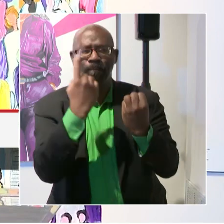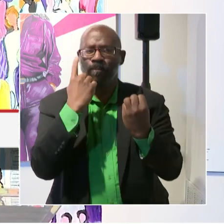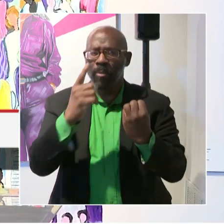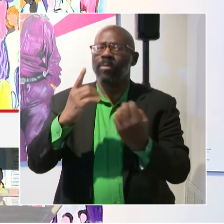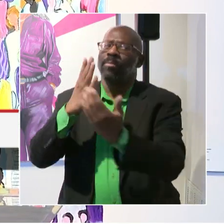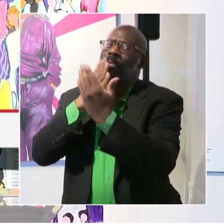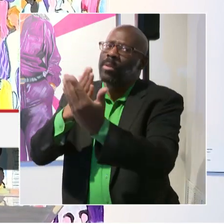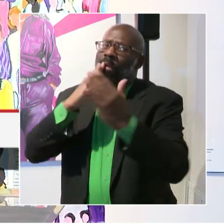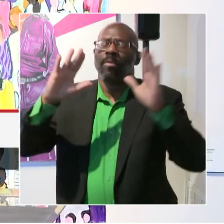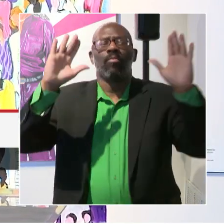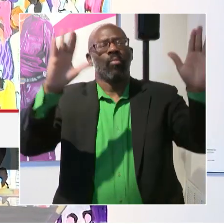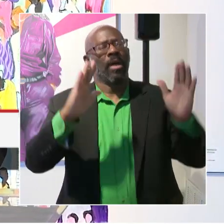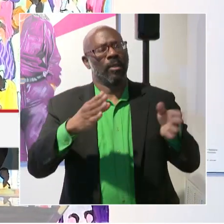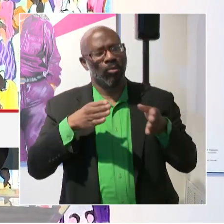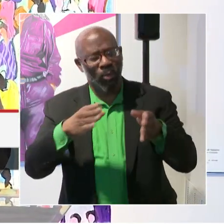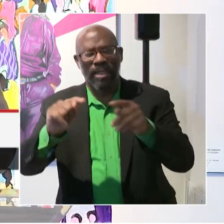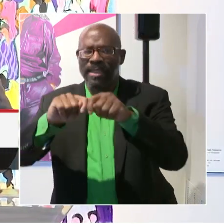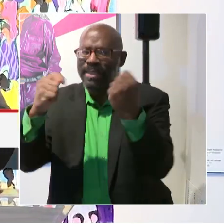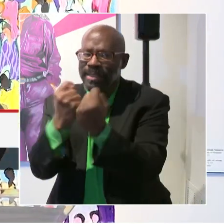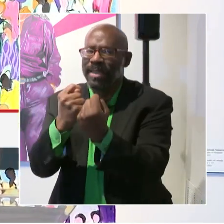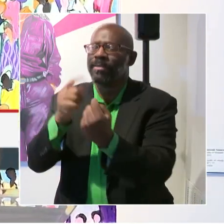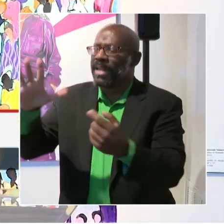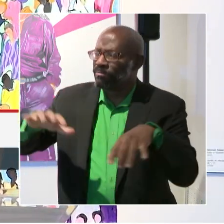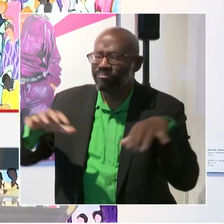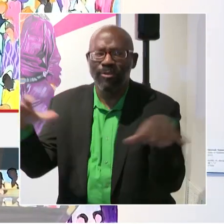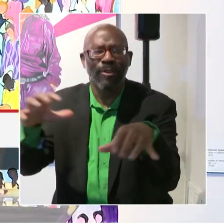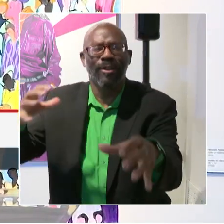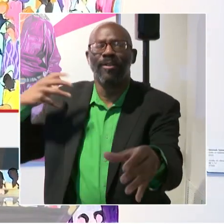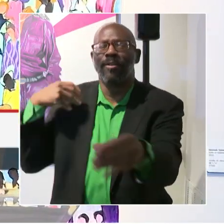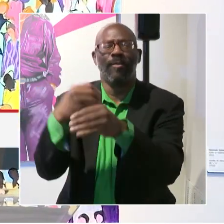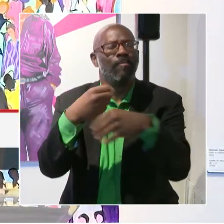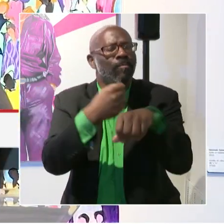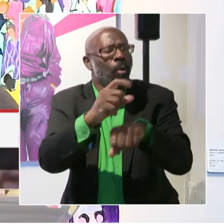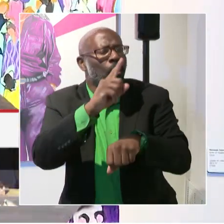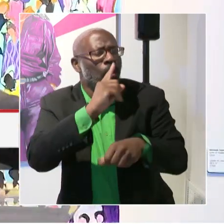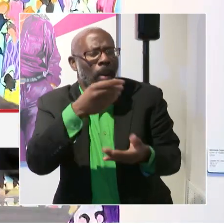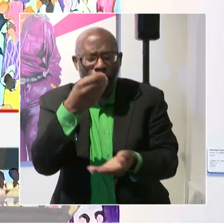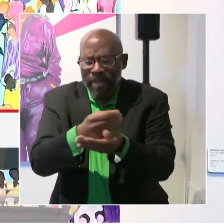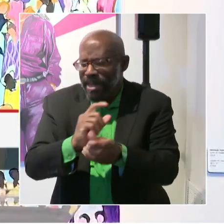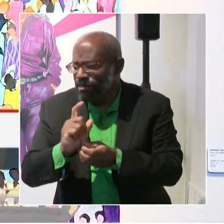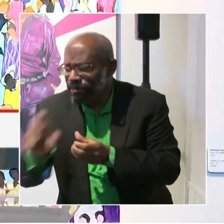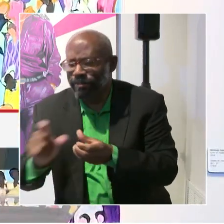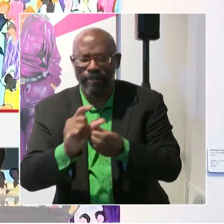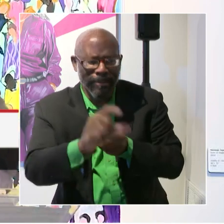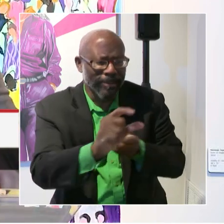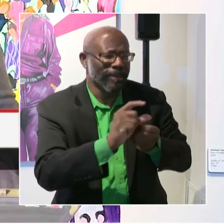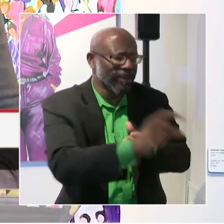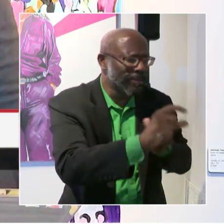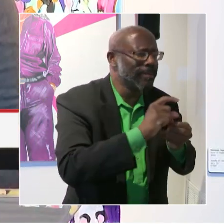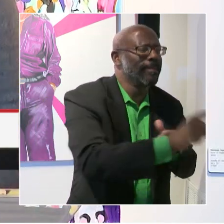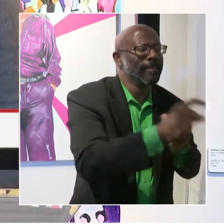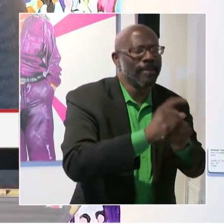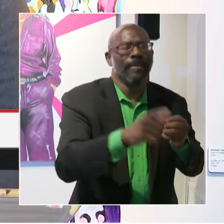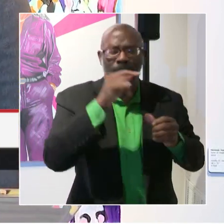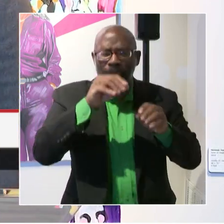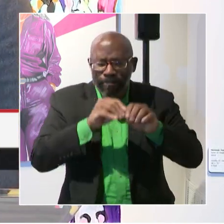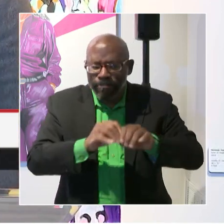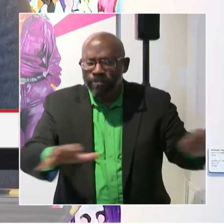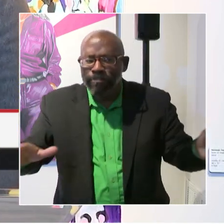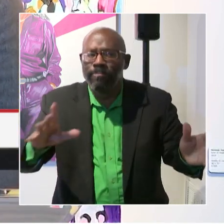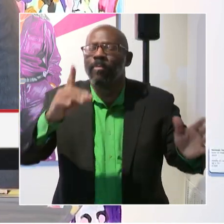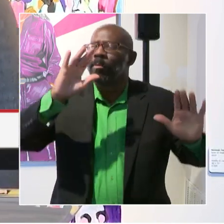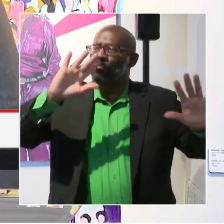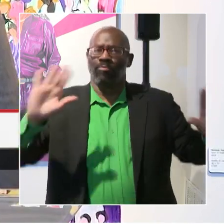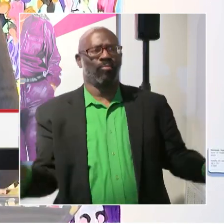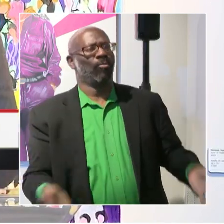incredible work in ensuring that these resources reach organizations that make a difference in our neighborhoods. I'd also like to take a moment to